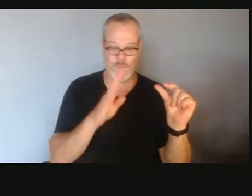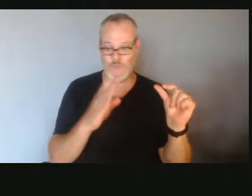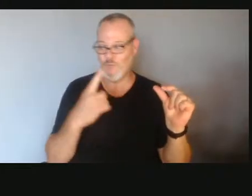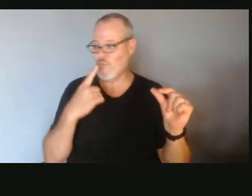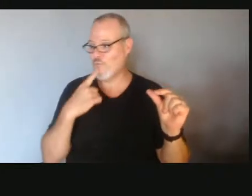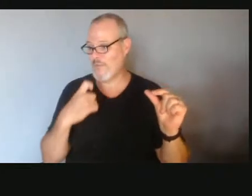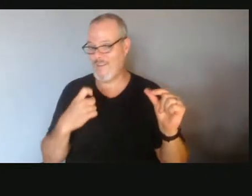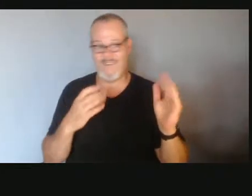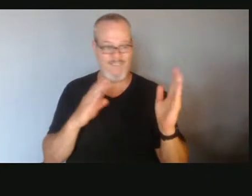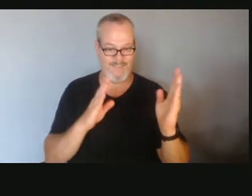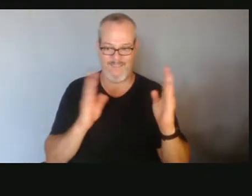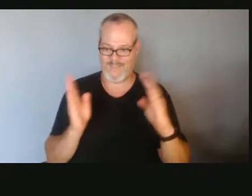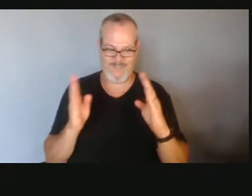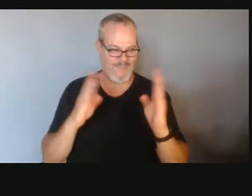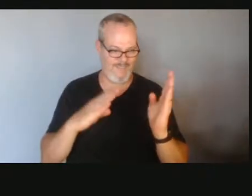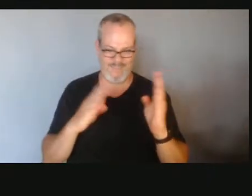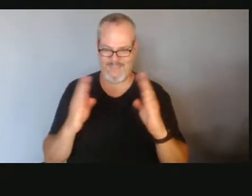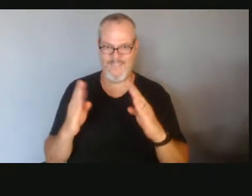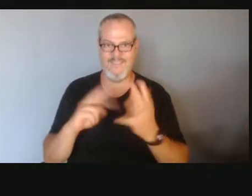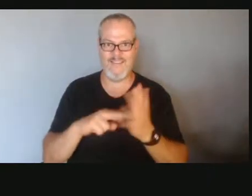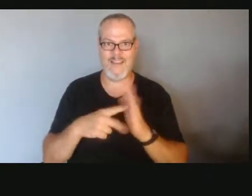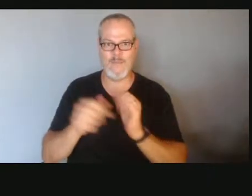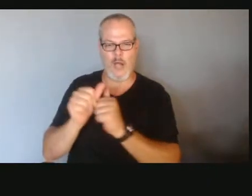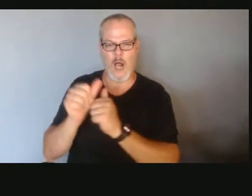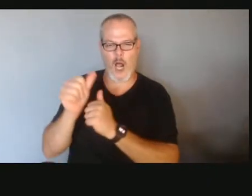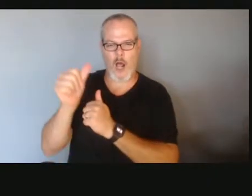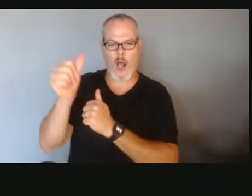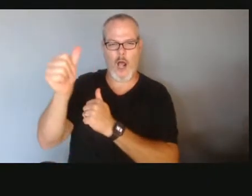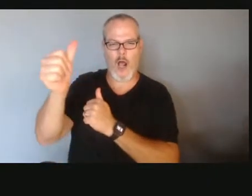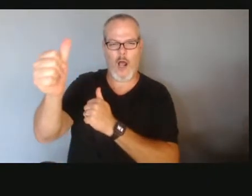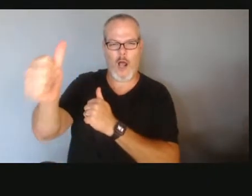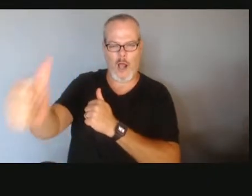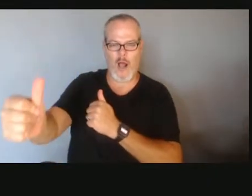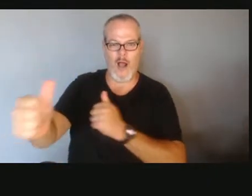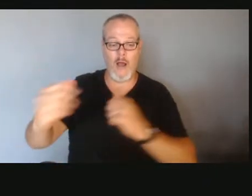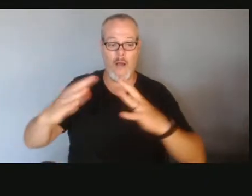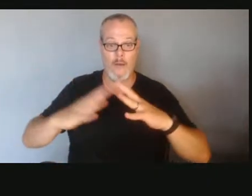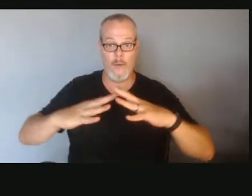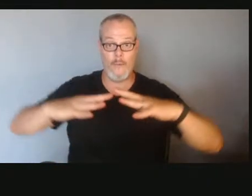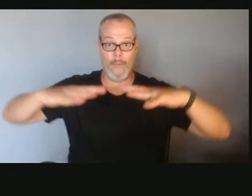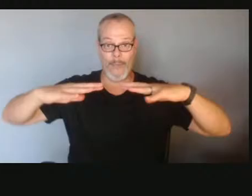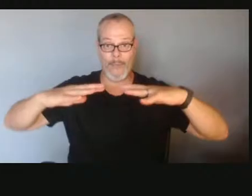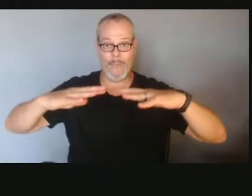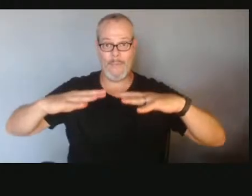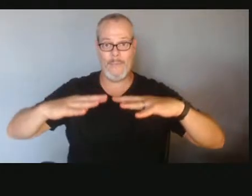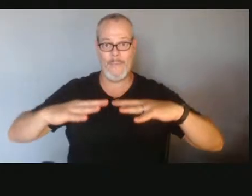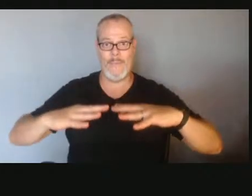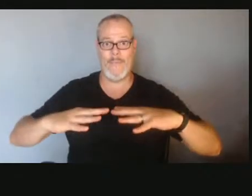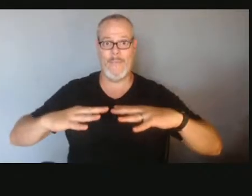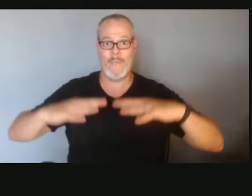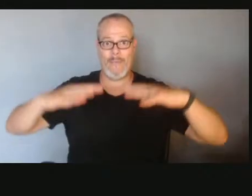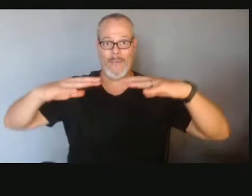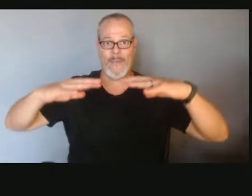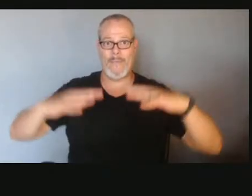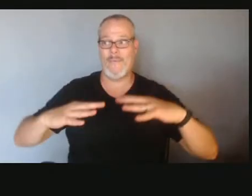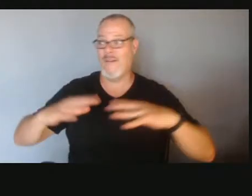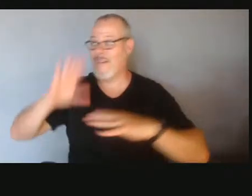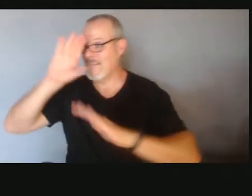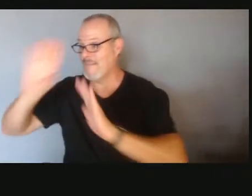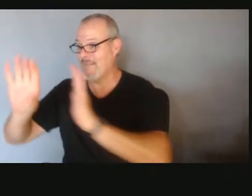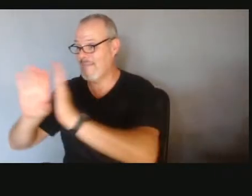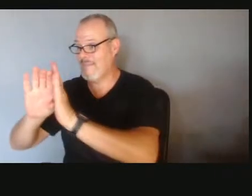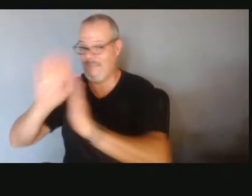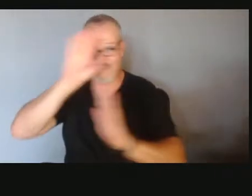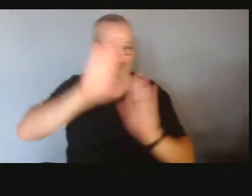red is away from the radar in this case. So you're seeing a kind of sagging in the ground between a snapshot that occurred during a